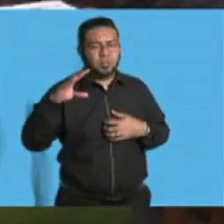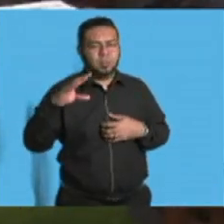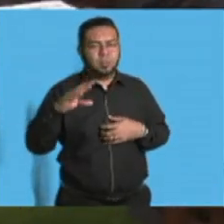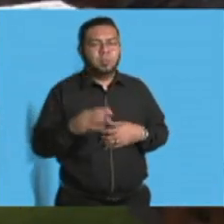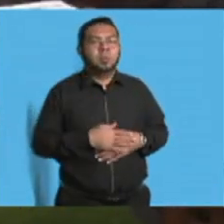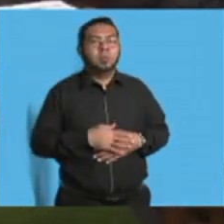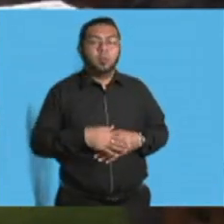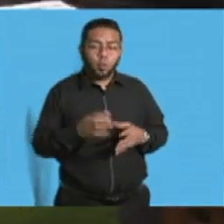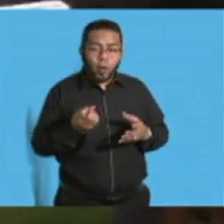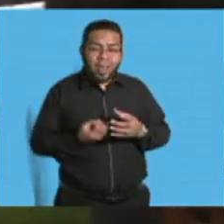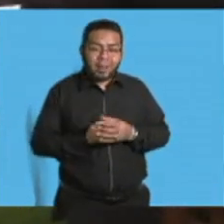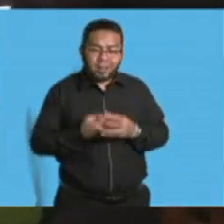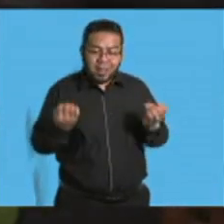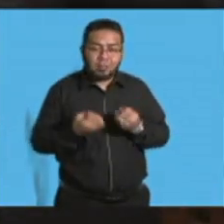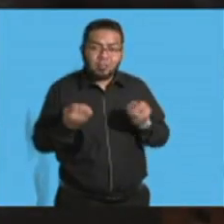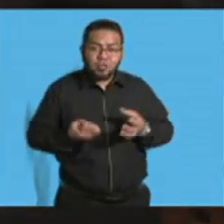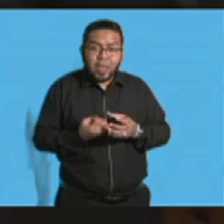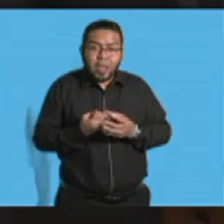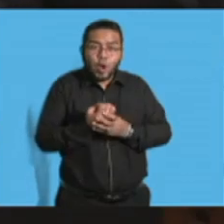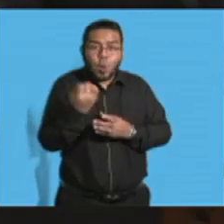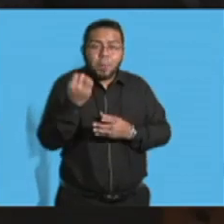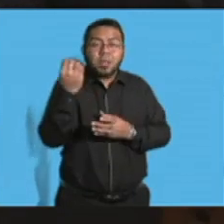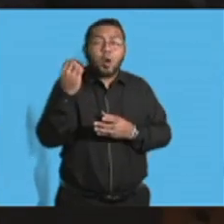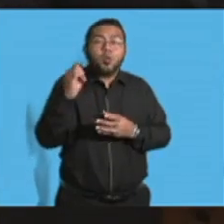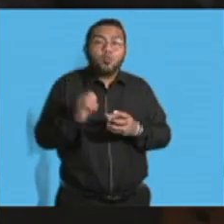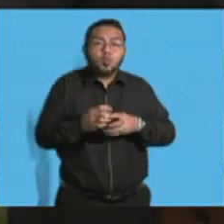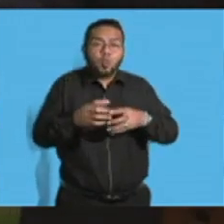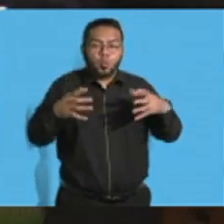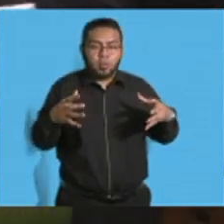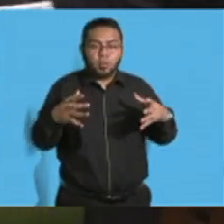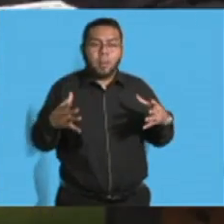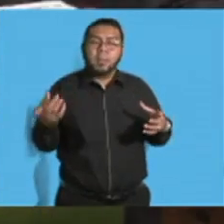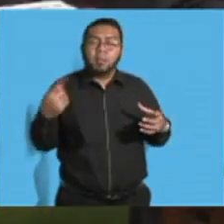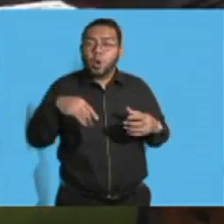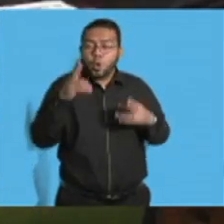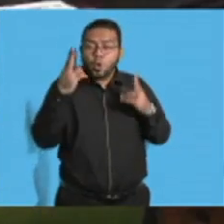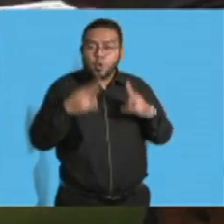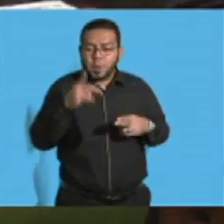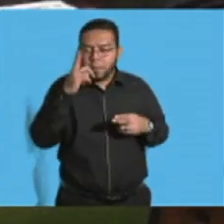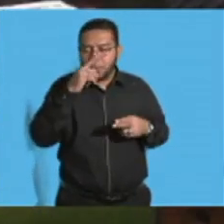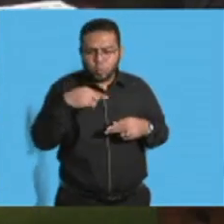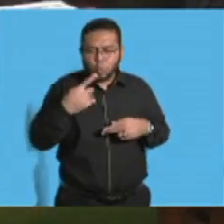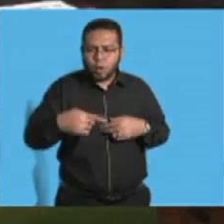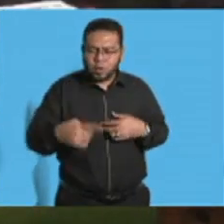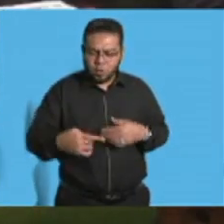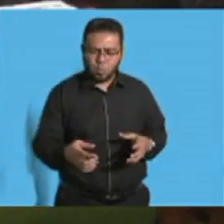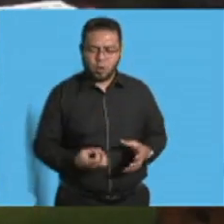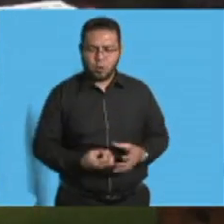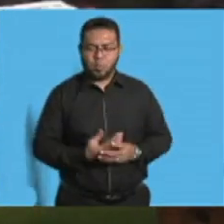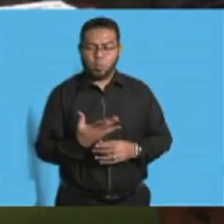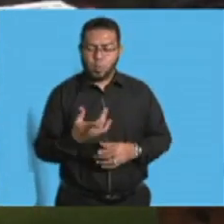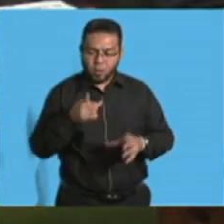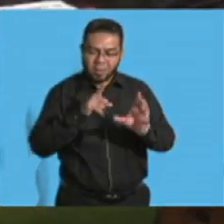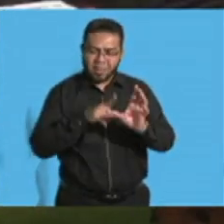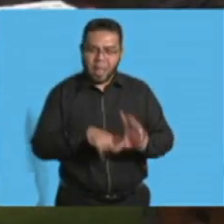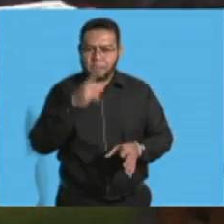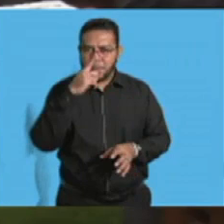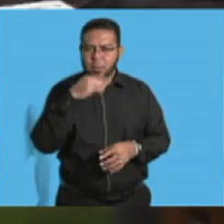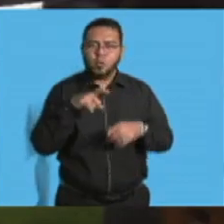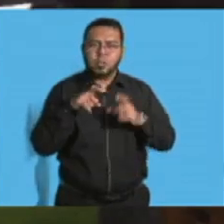economic growth, investment, and facilitates a big pool of human resources to continue the growth. We want our young people to stay in